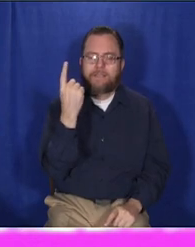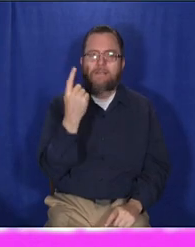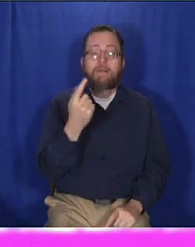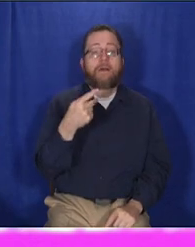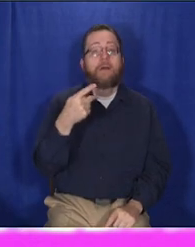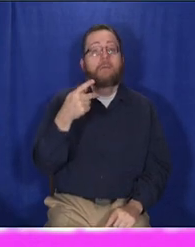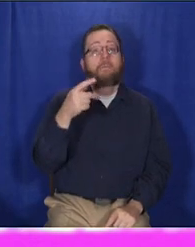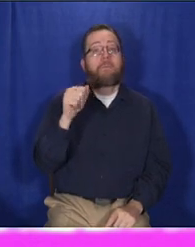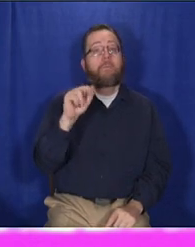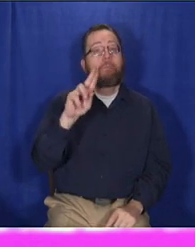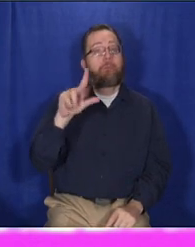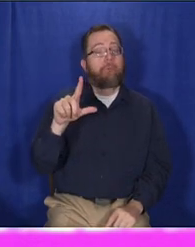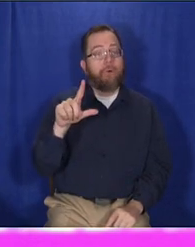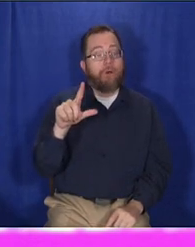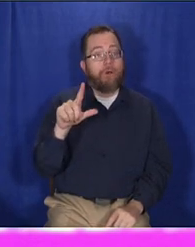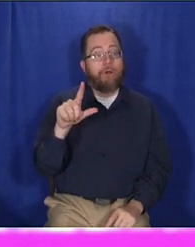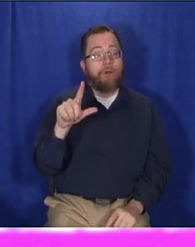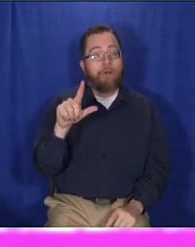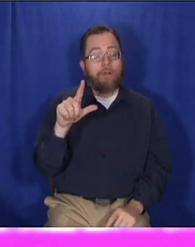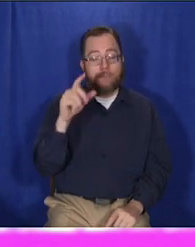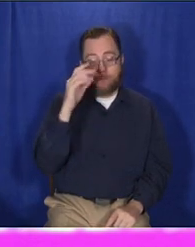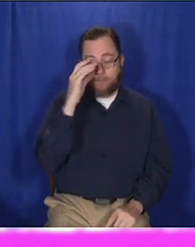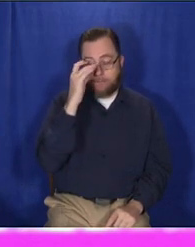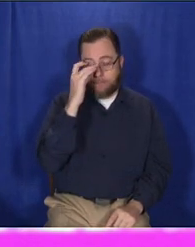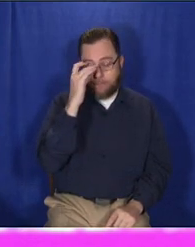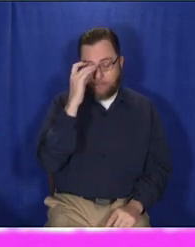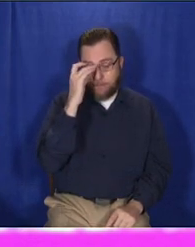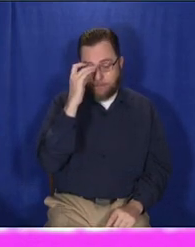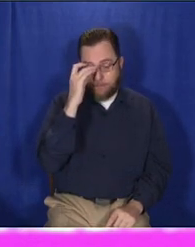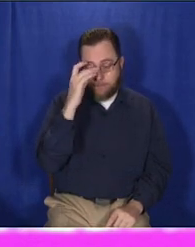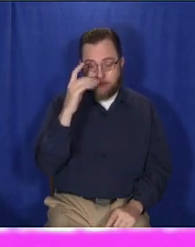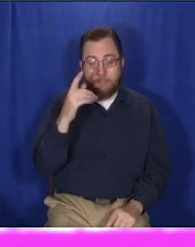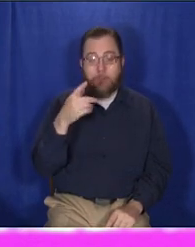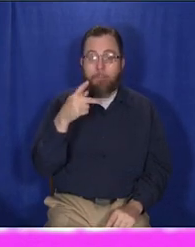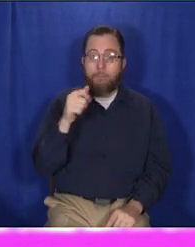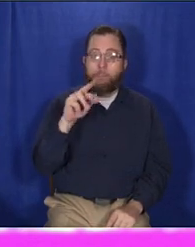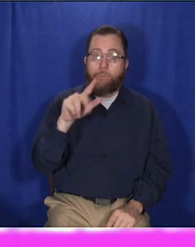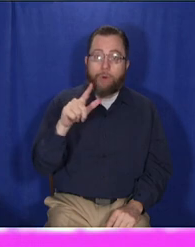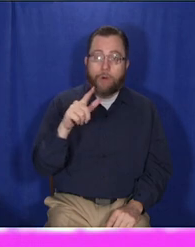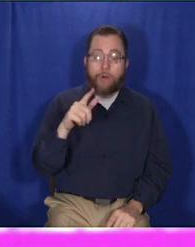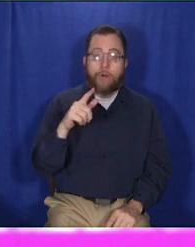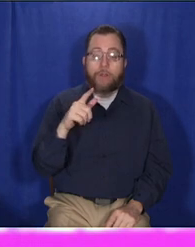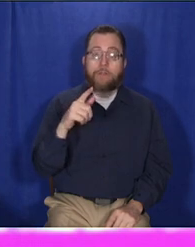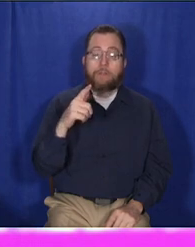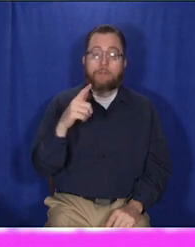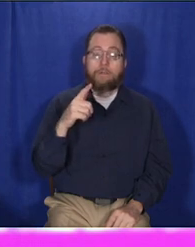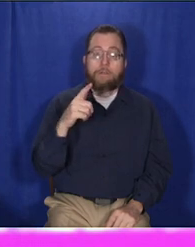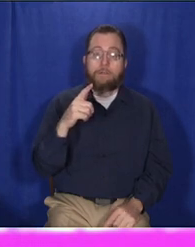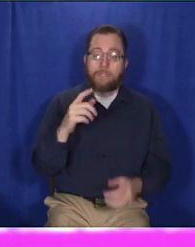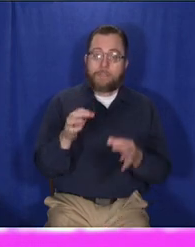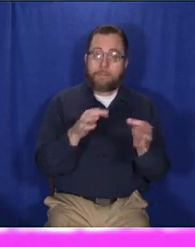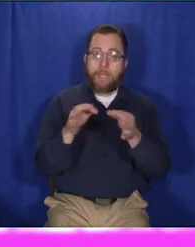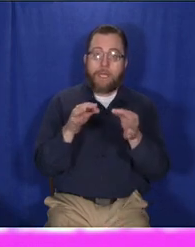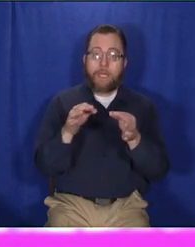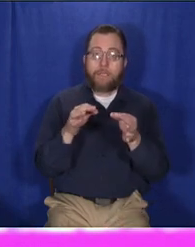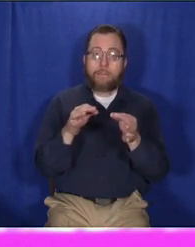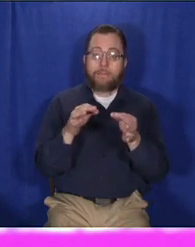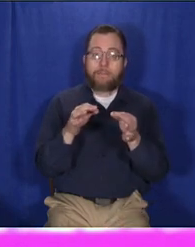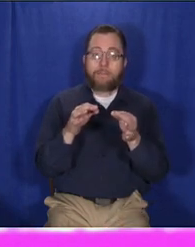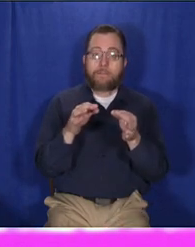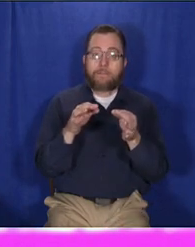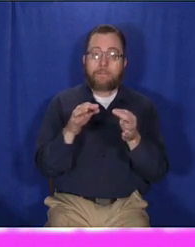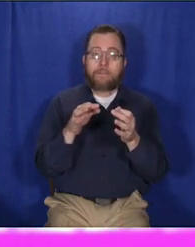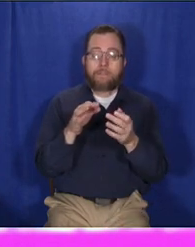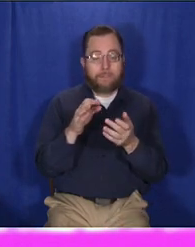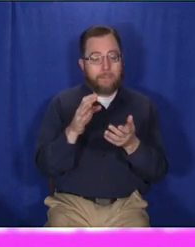Paul, when will I see this return on investment? After you die. Well, by that time,